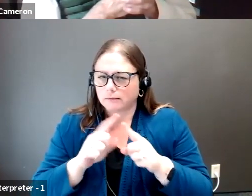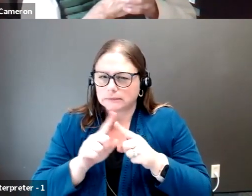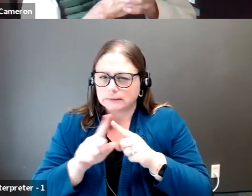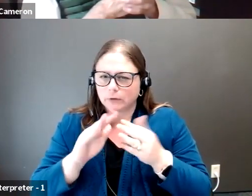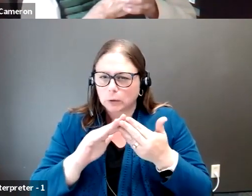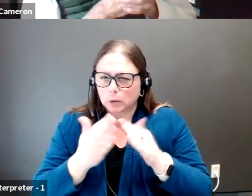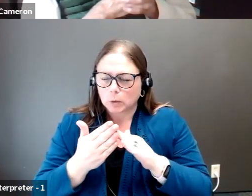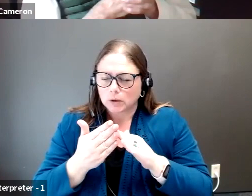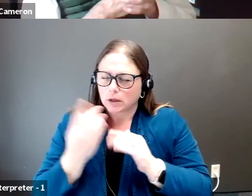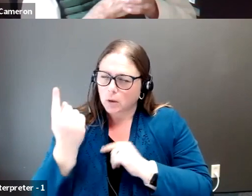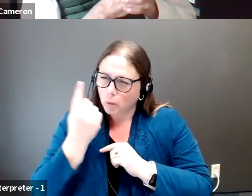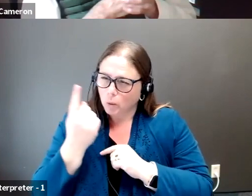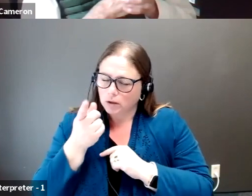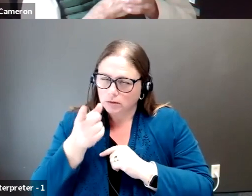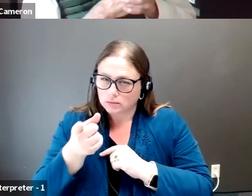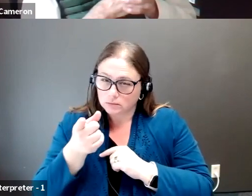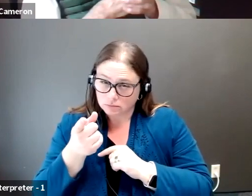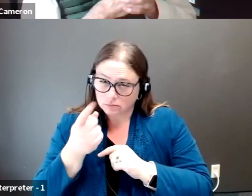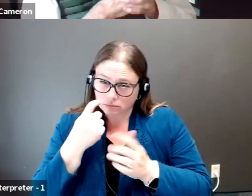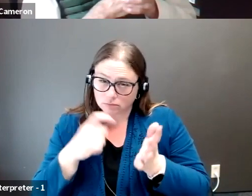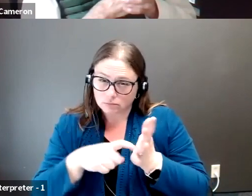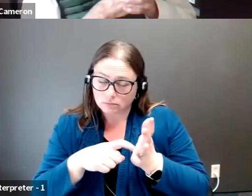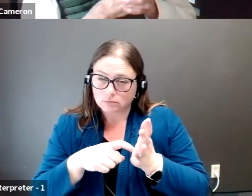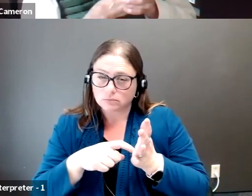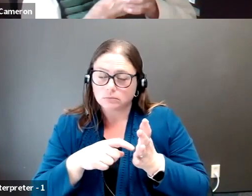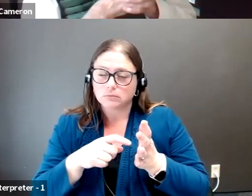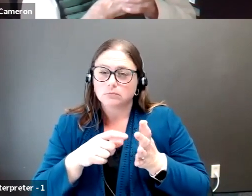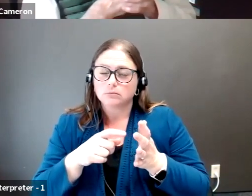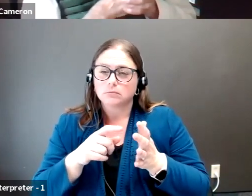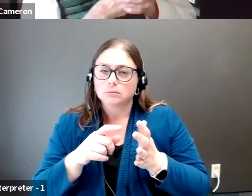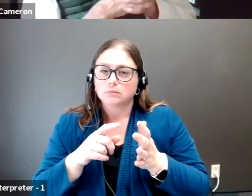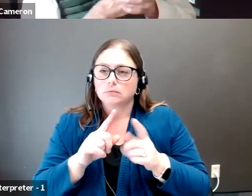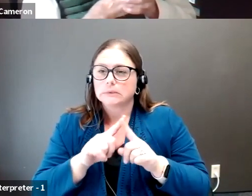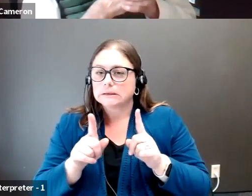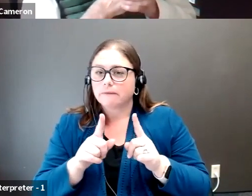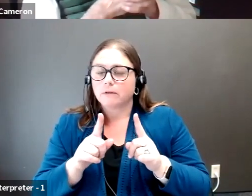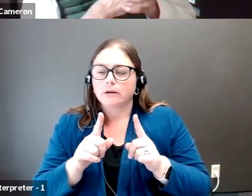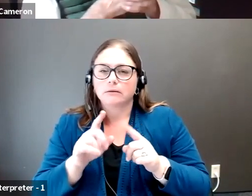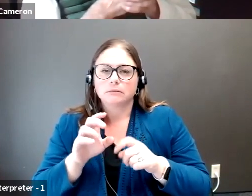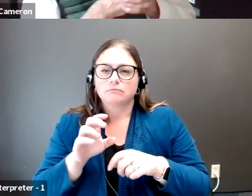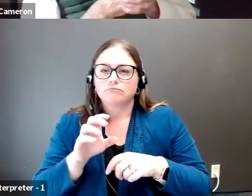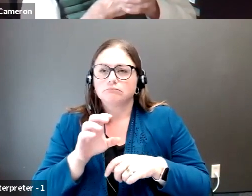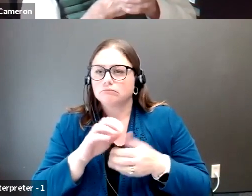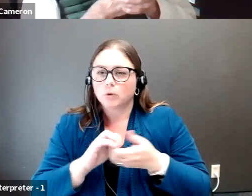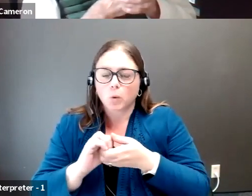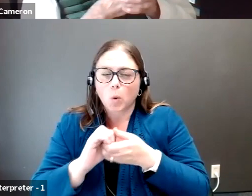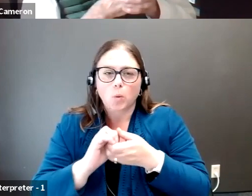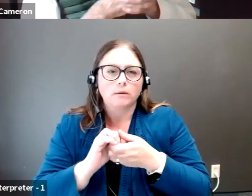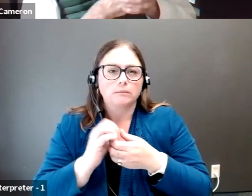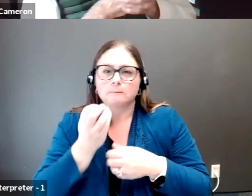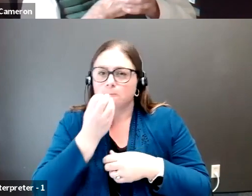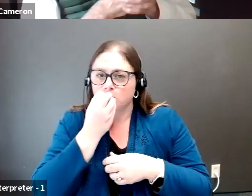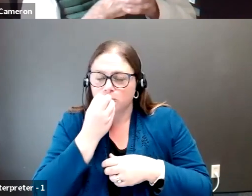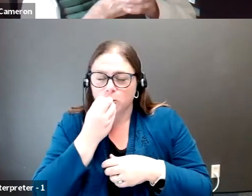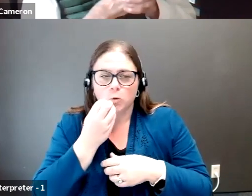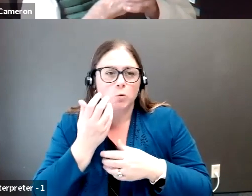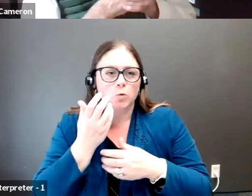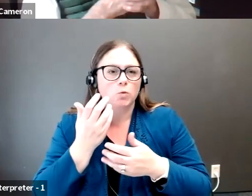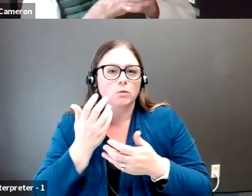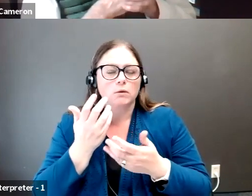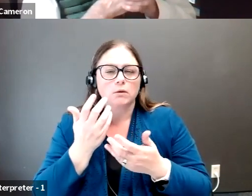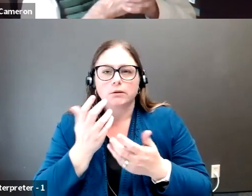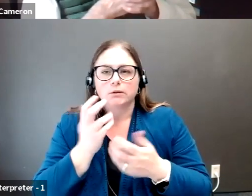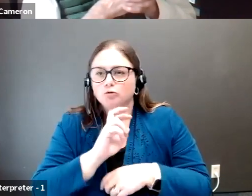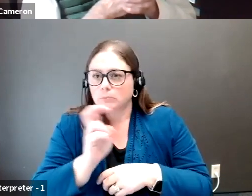examples of co-ops where different types of groups and agencies, example, food-related, transportation, community services, etc.,